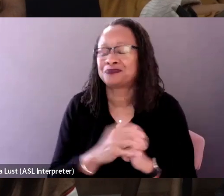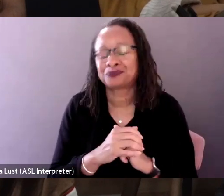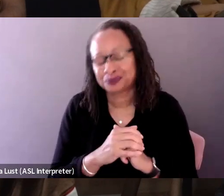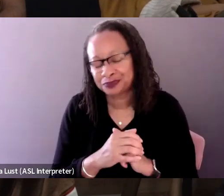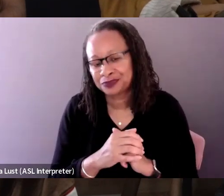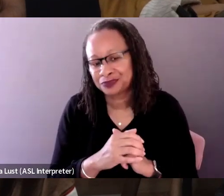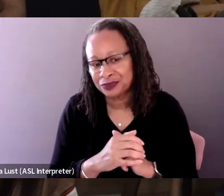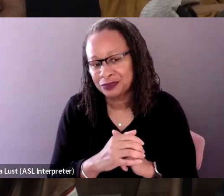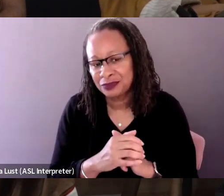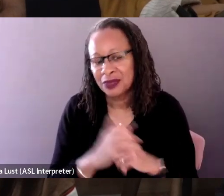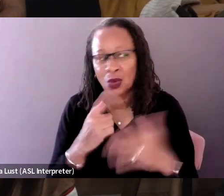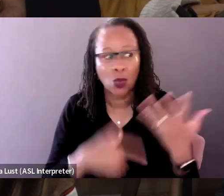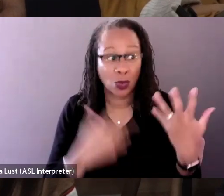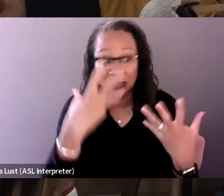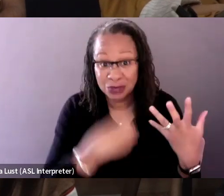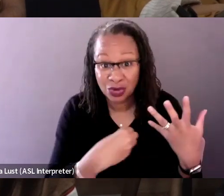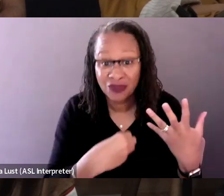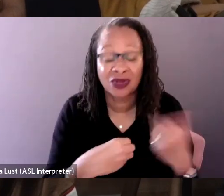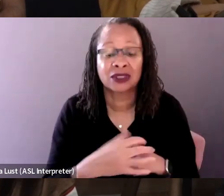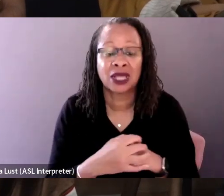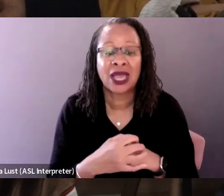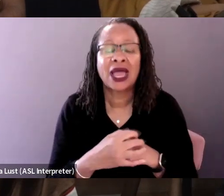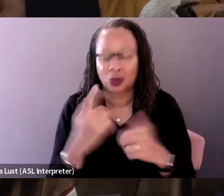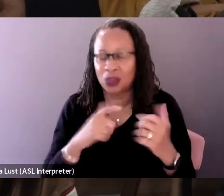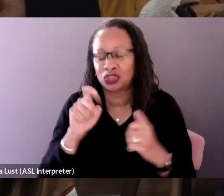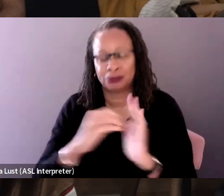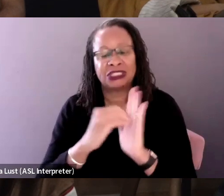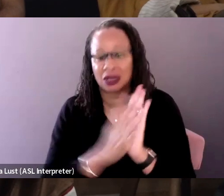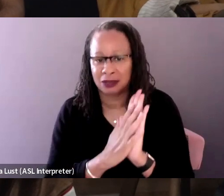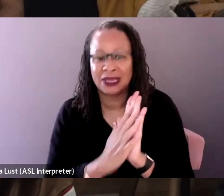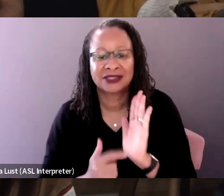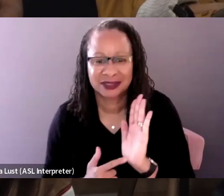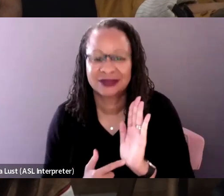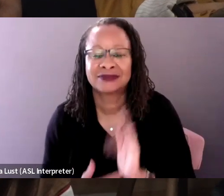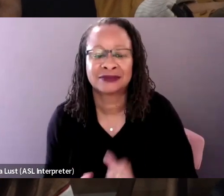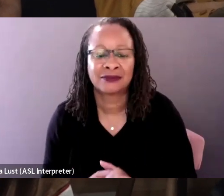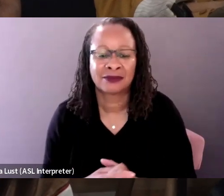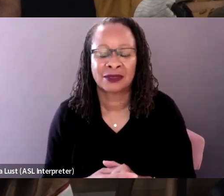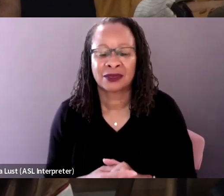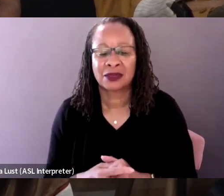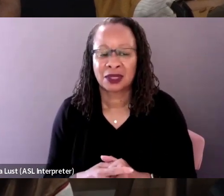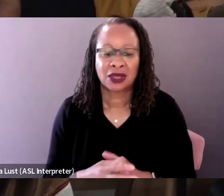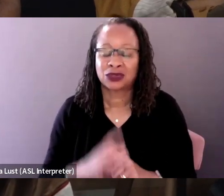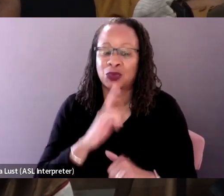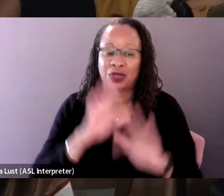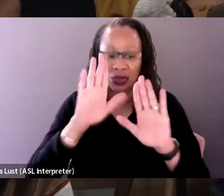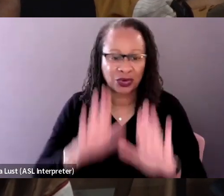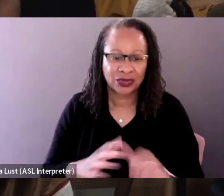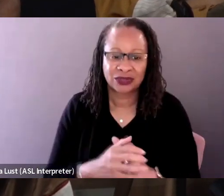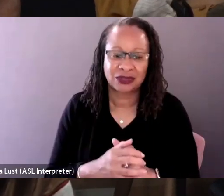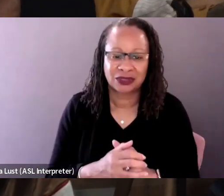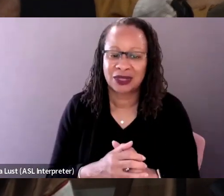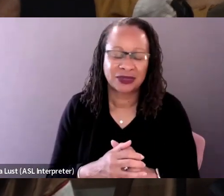was beautiful and needed to be documented. So I think it was great. Oakland as a character is so easy